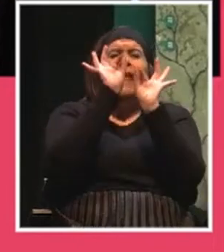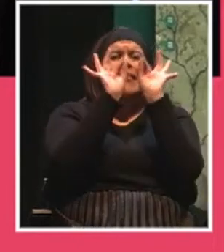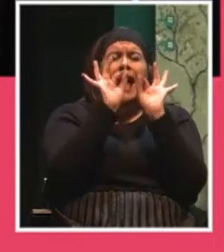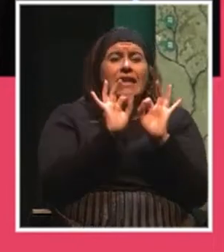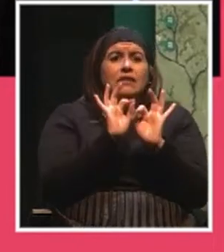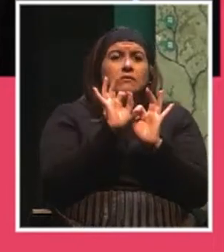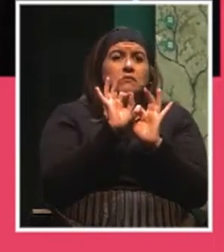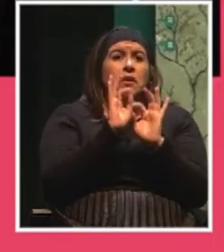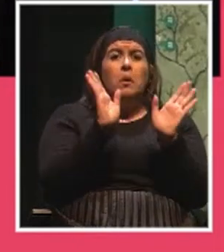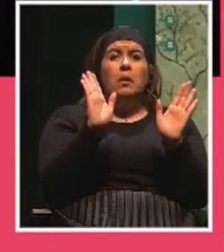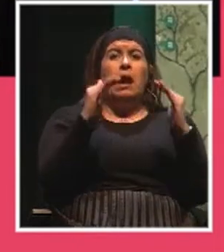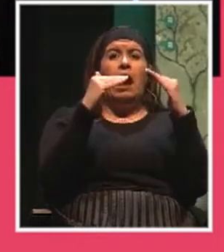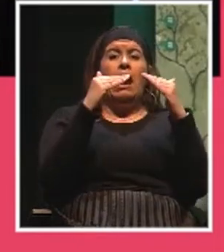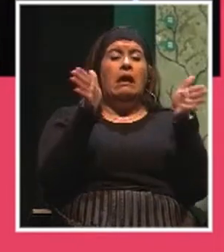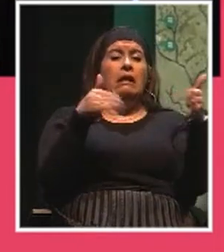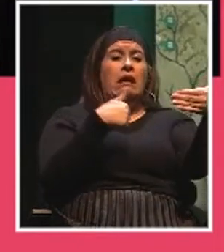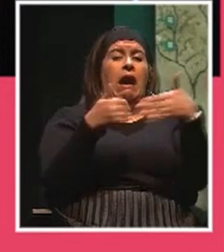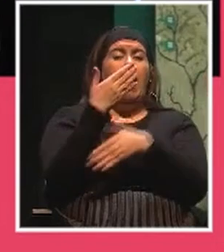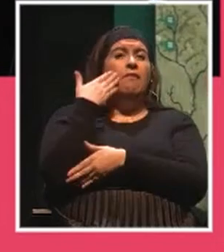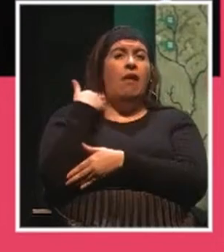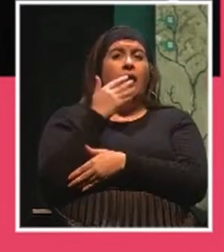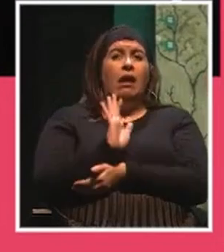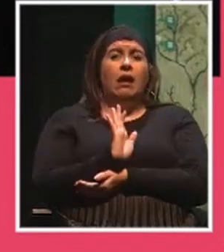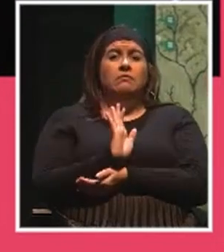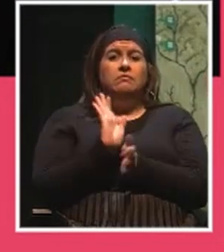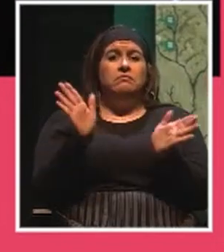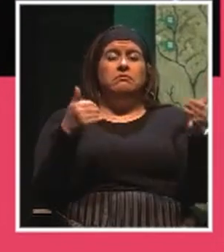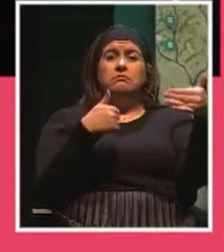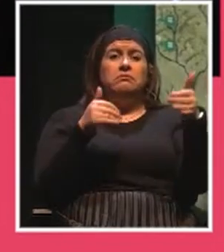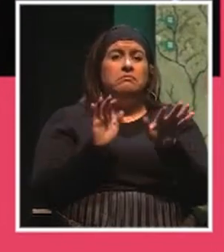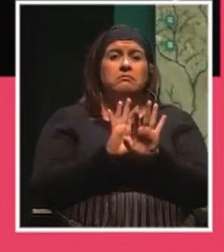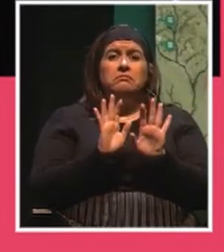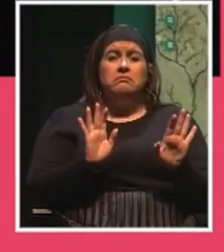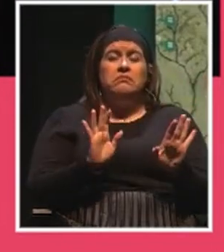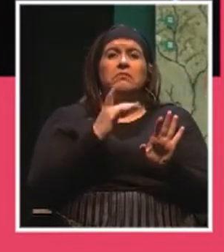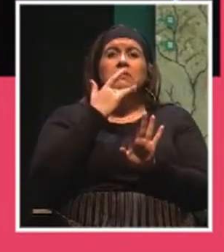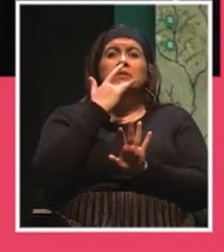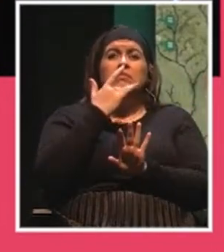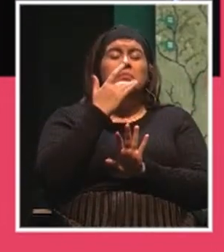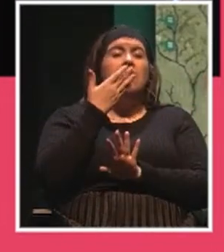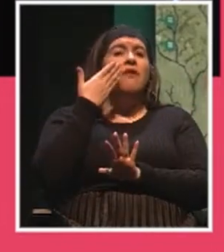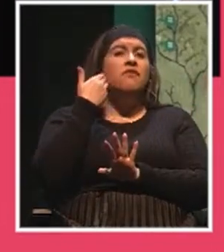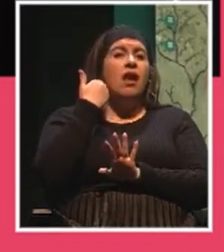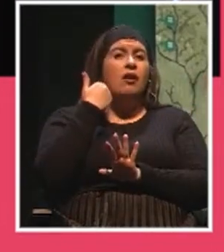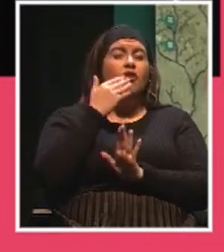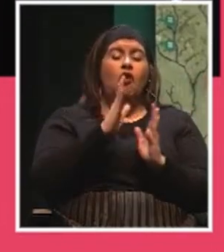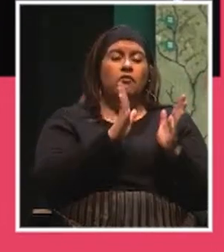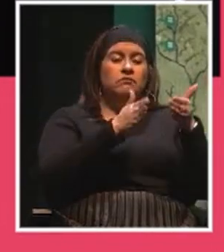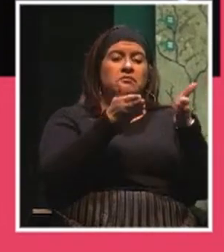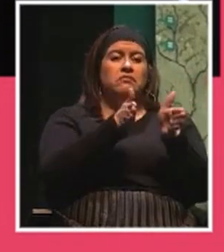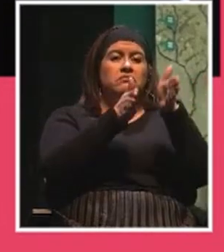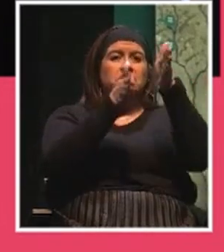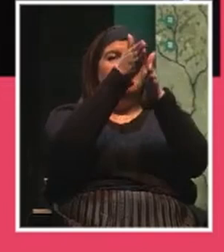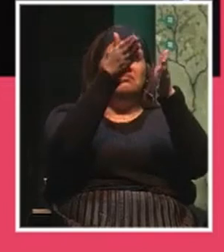box animatic, as they call it. And everything was just like white blocks. And I said, okay, so where's